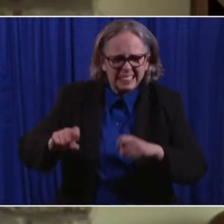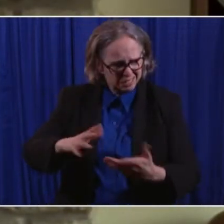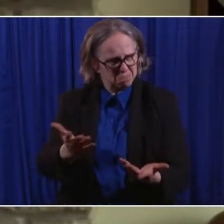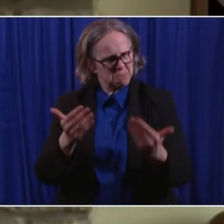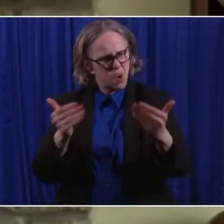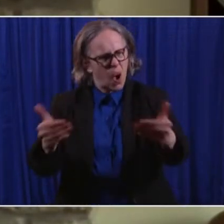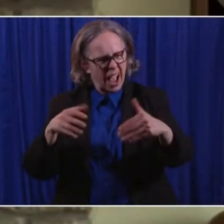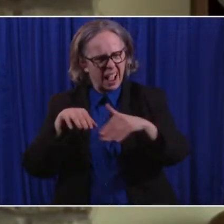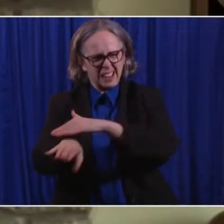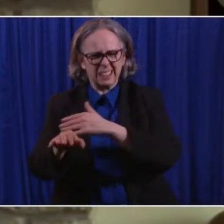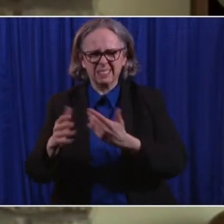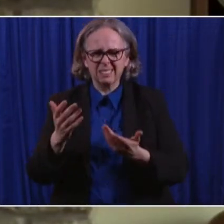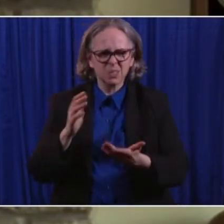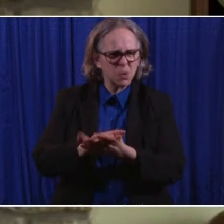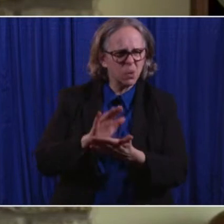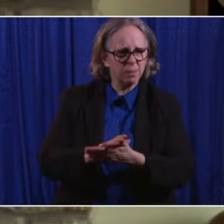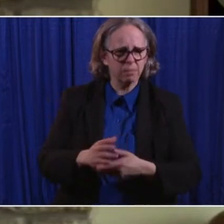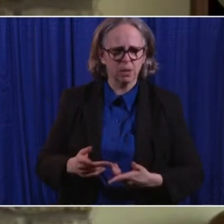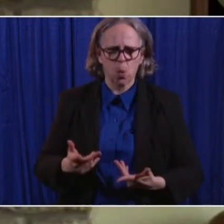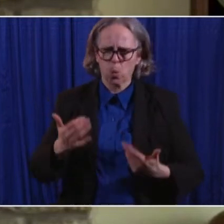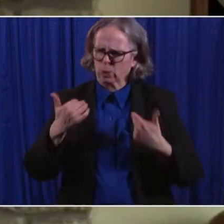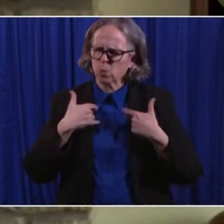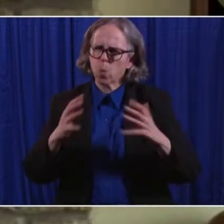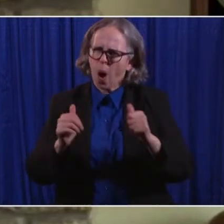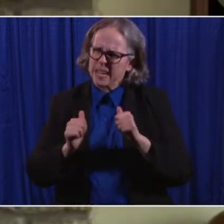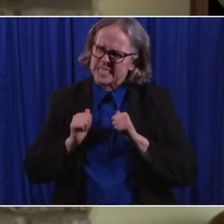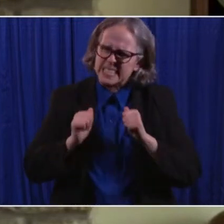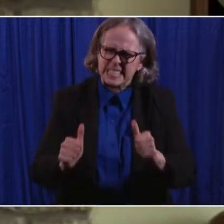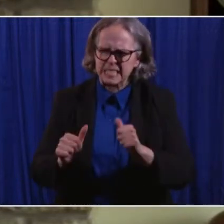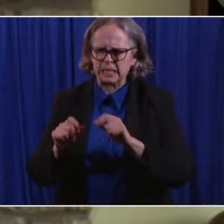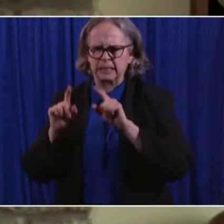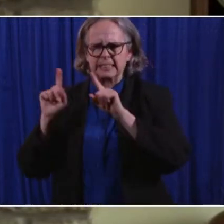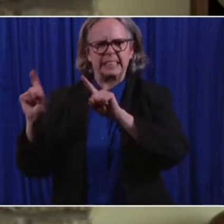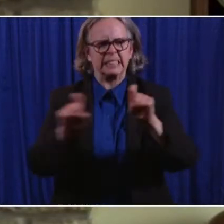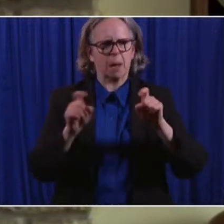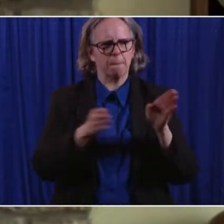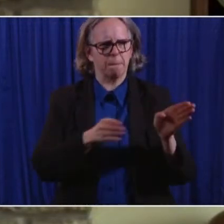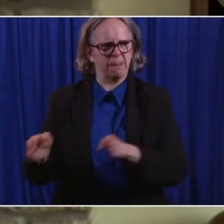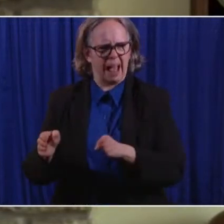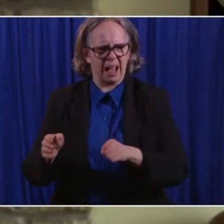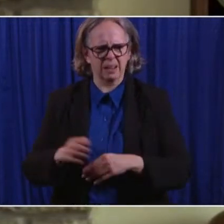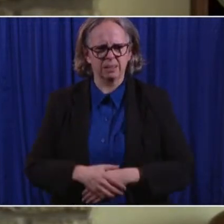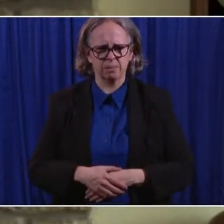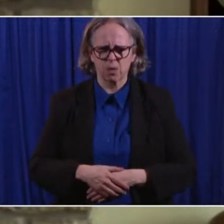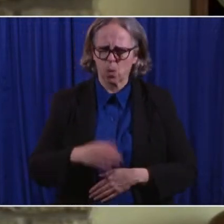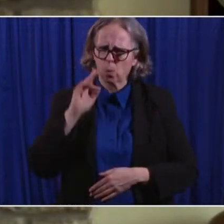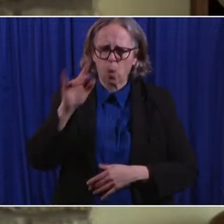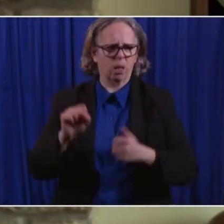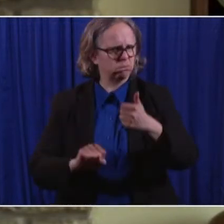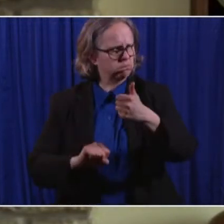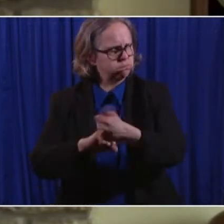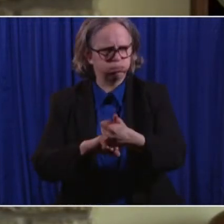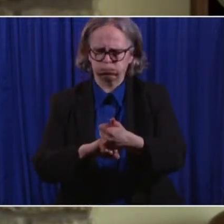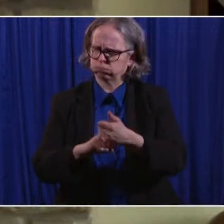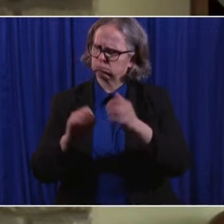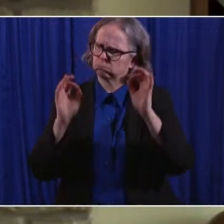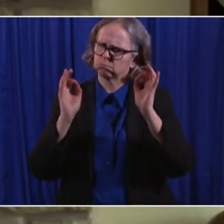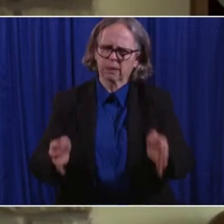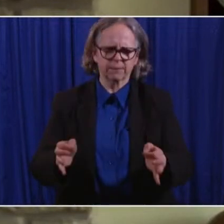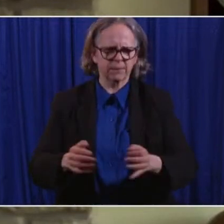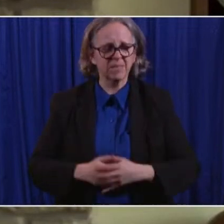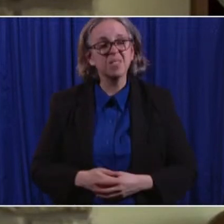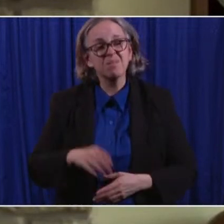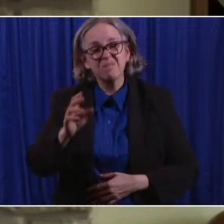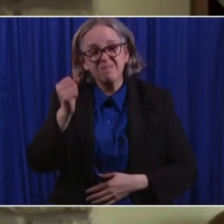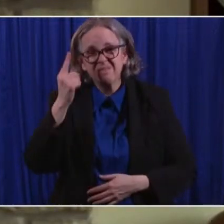testing plans. We will continue to support those efforts for as long as necessary. So again, this is a tool. We don't want to give